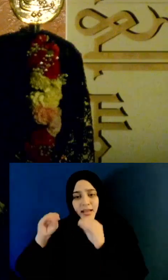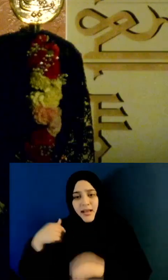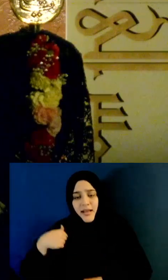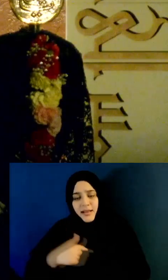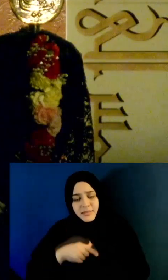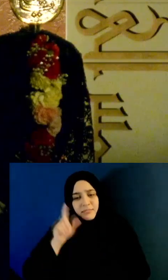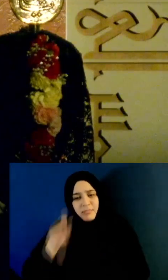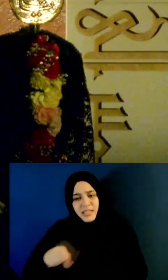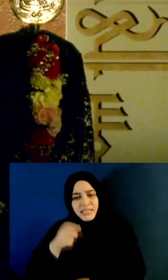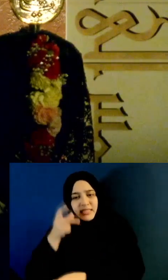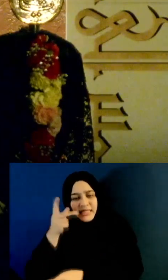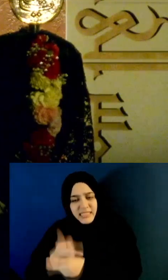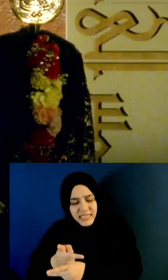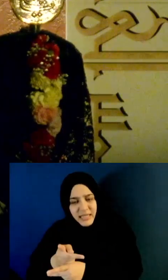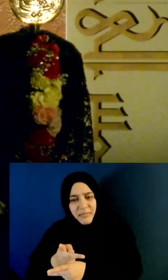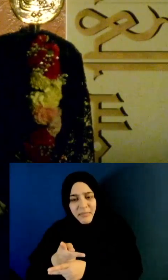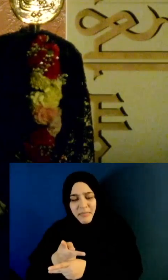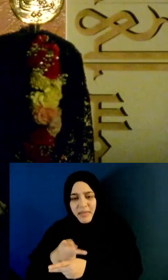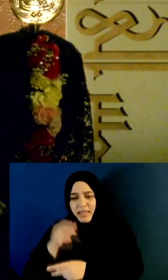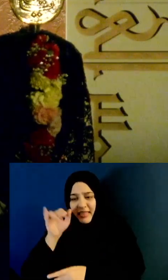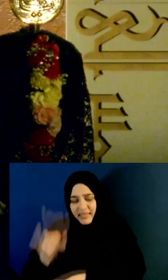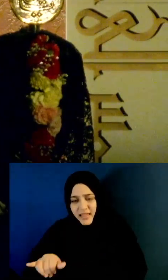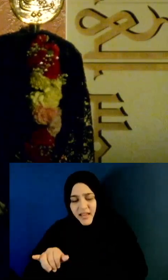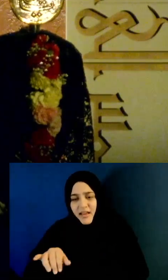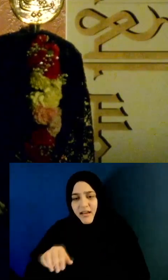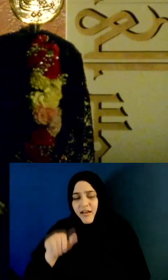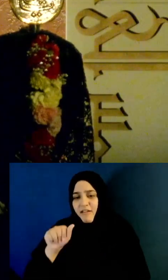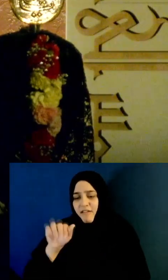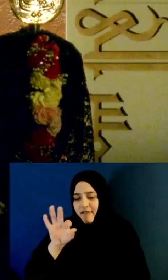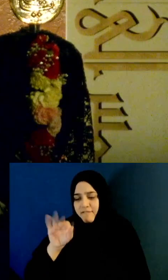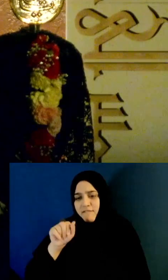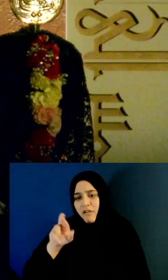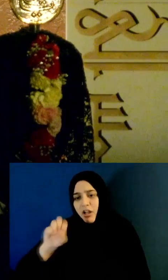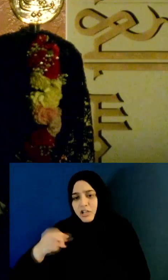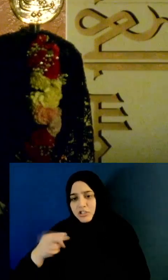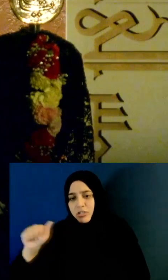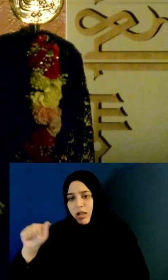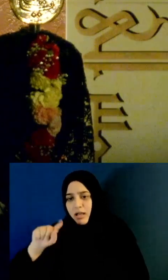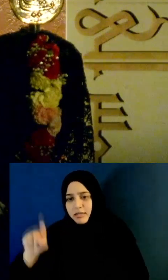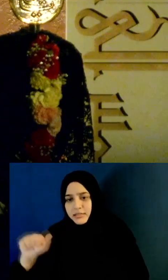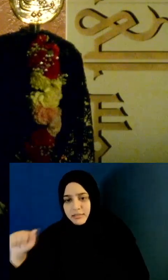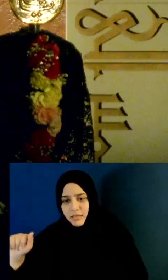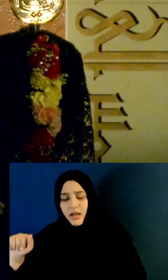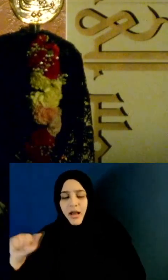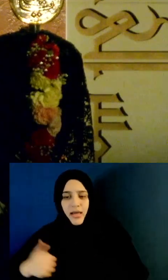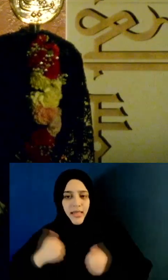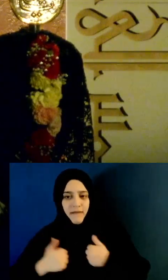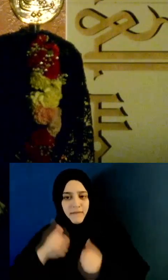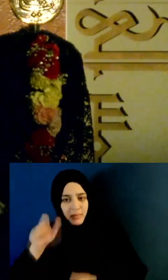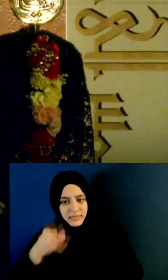Keep Farsh Aza alive. She recited majlis in Jannat al-Baqiyya.